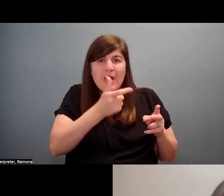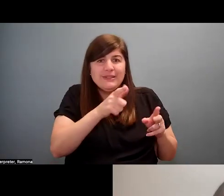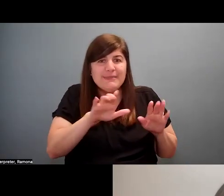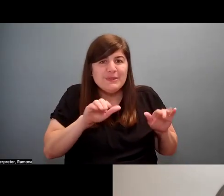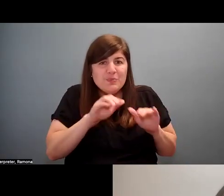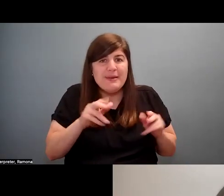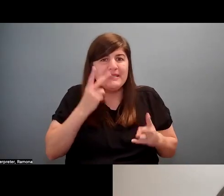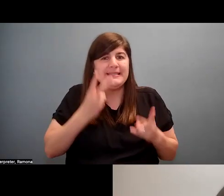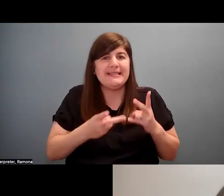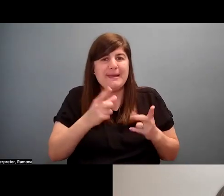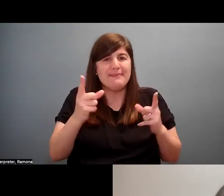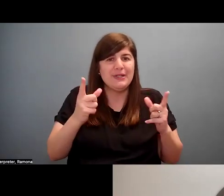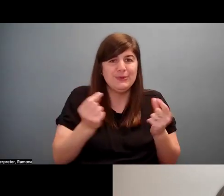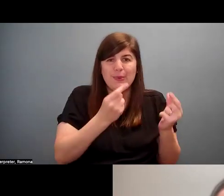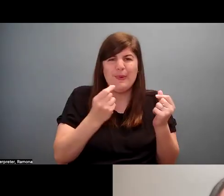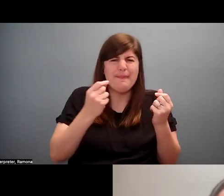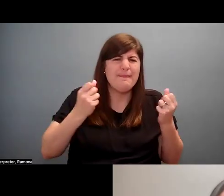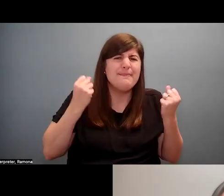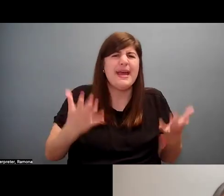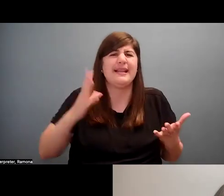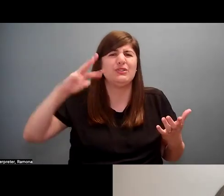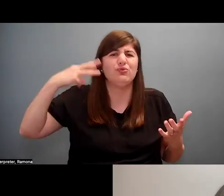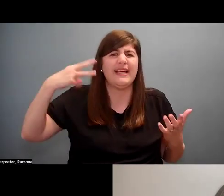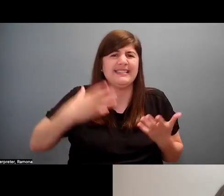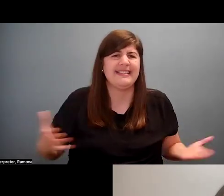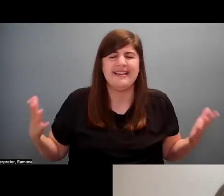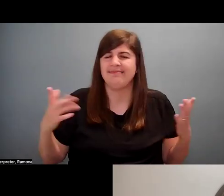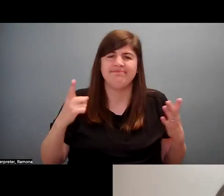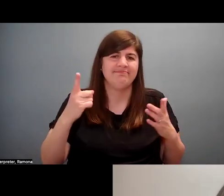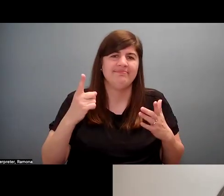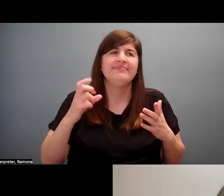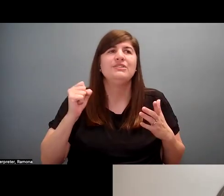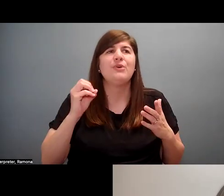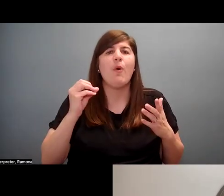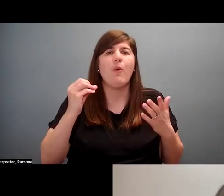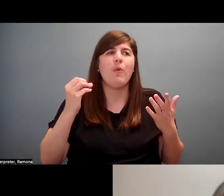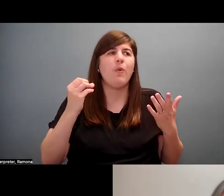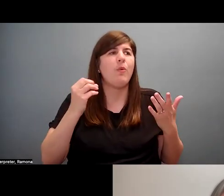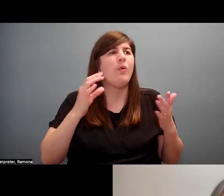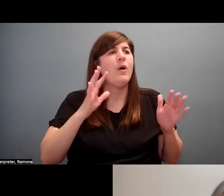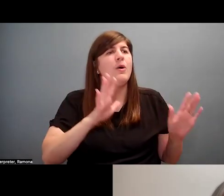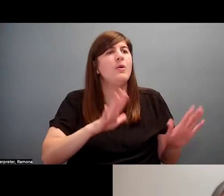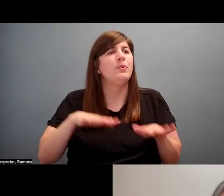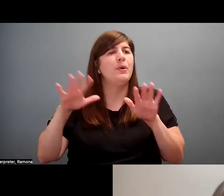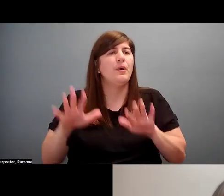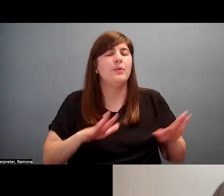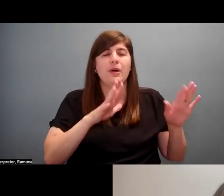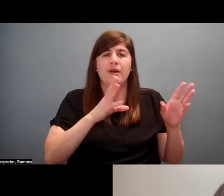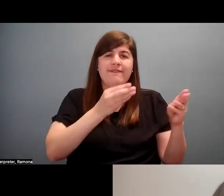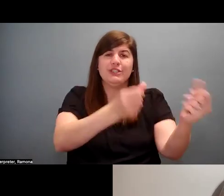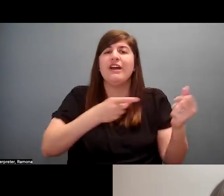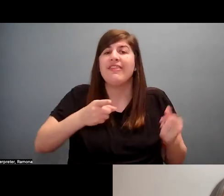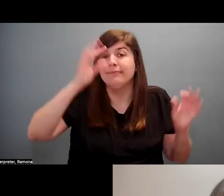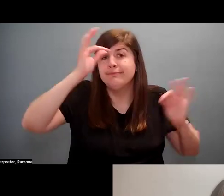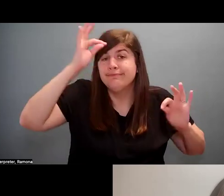all sorts of crazy things. They're so graceful. They're so efficient and they don't even know it.